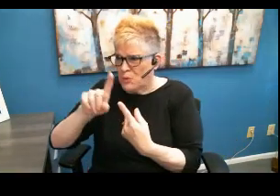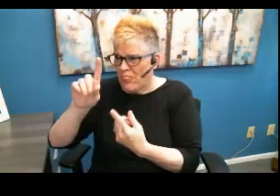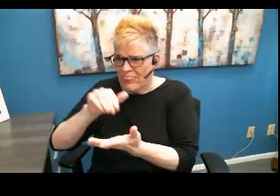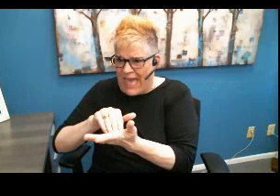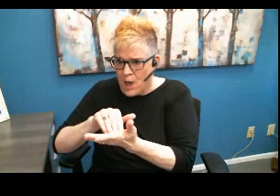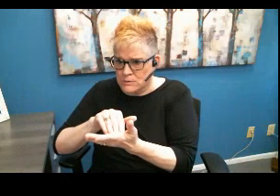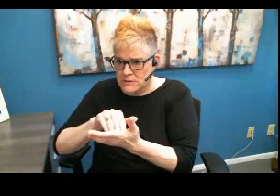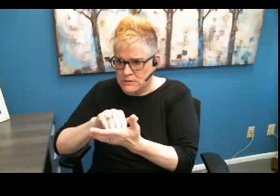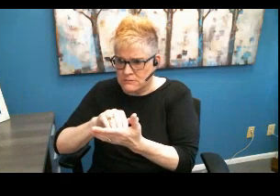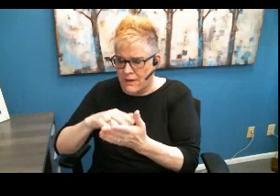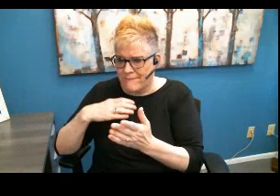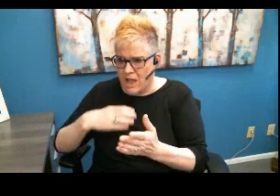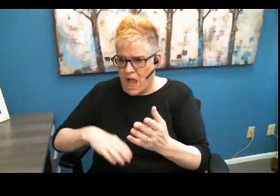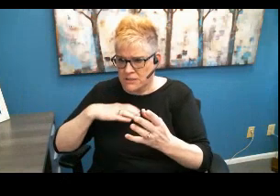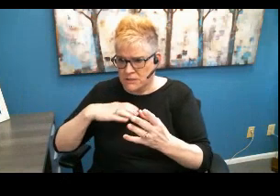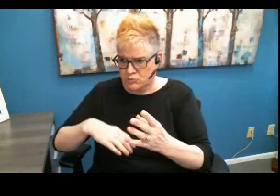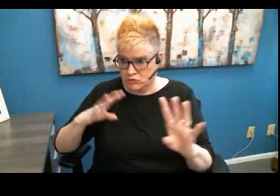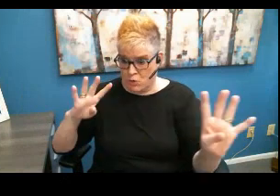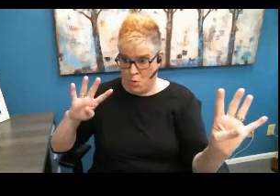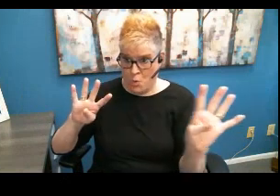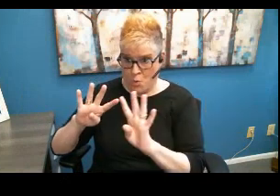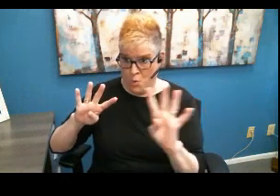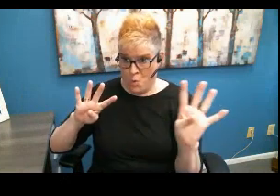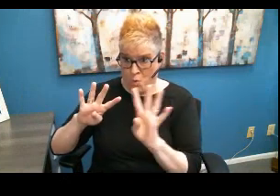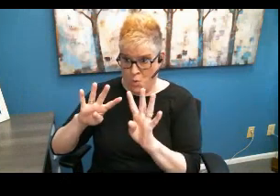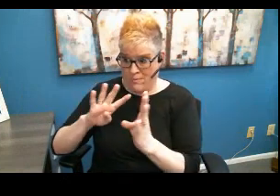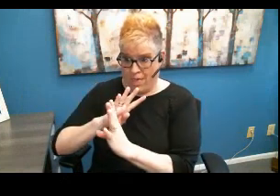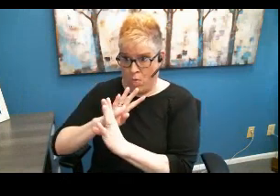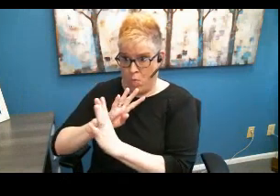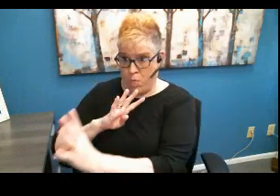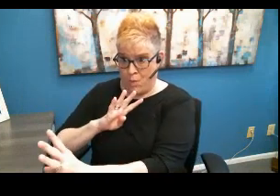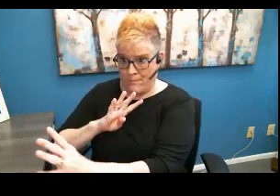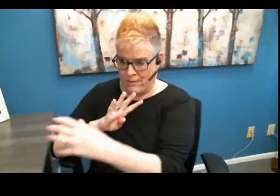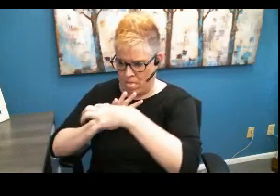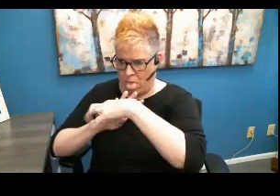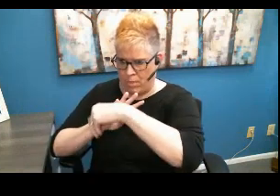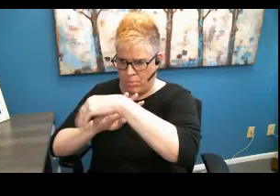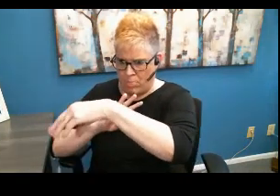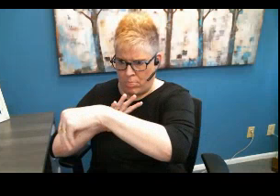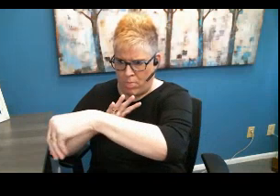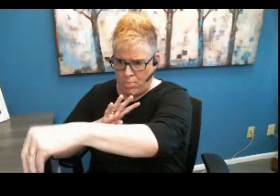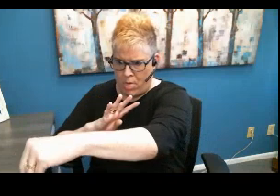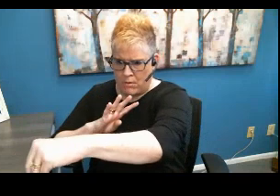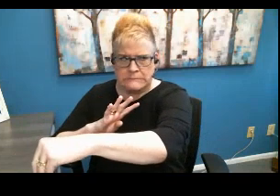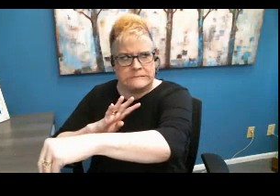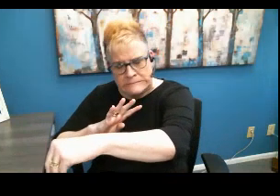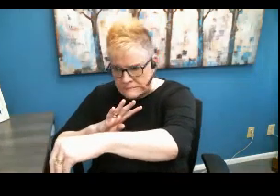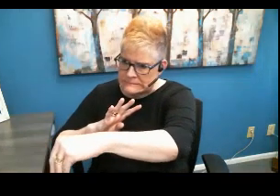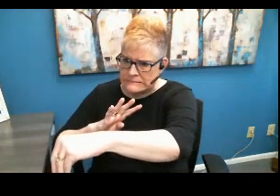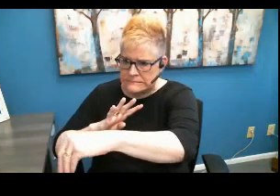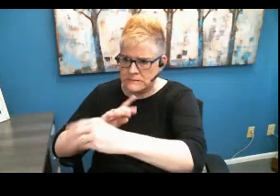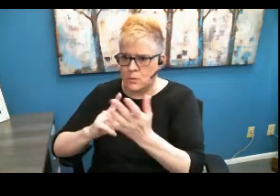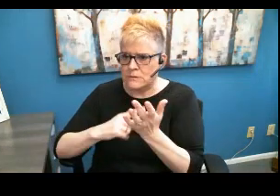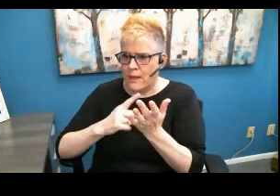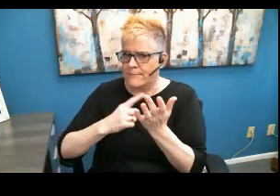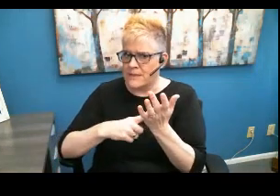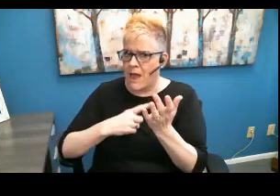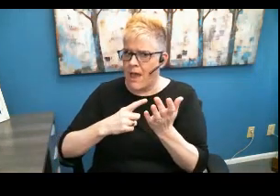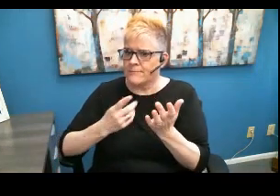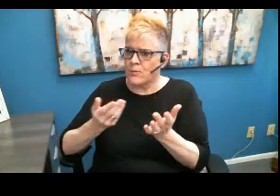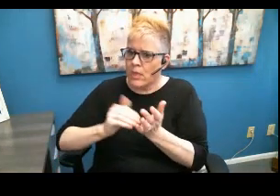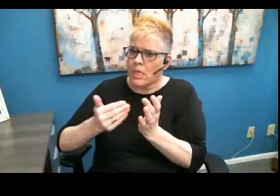So depends on the lines and where you're at, but generally there is some redundancy in the system, and that's what we're